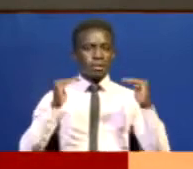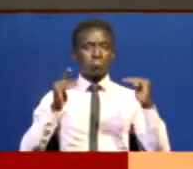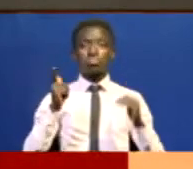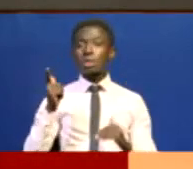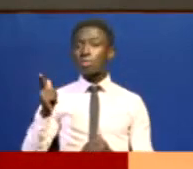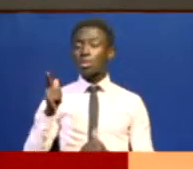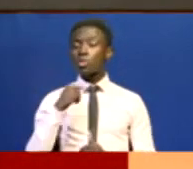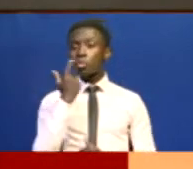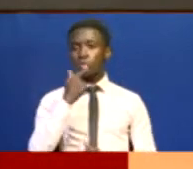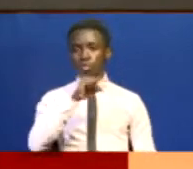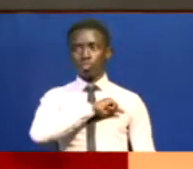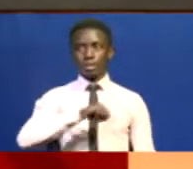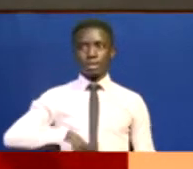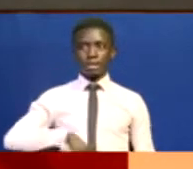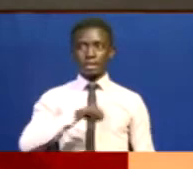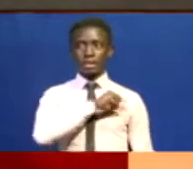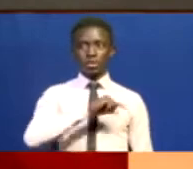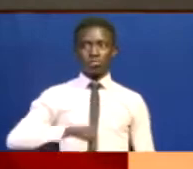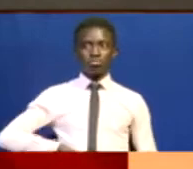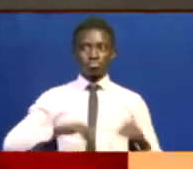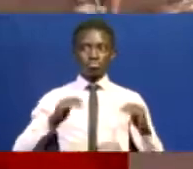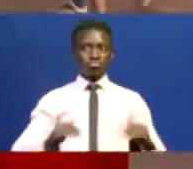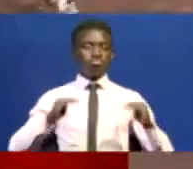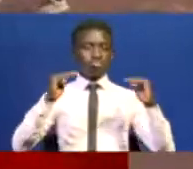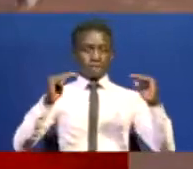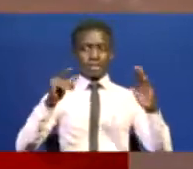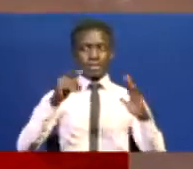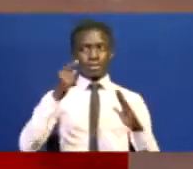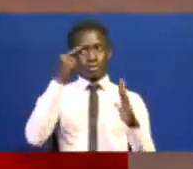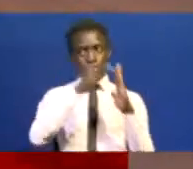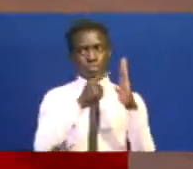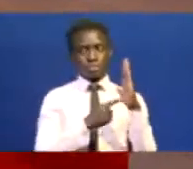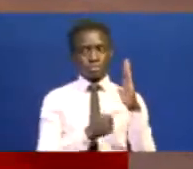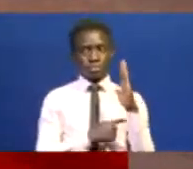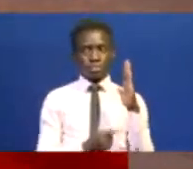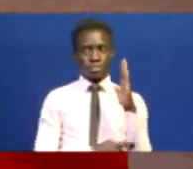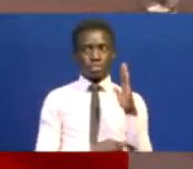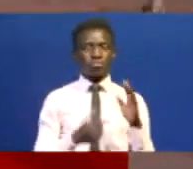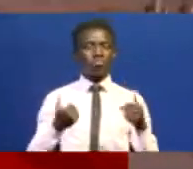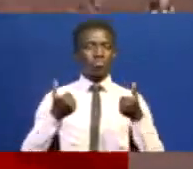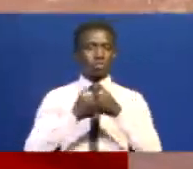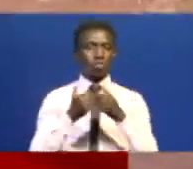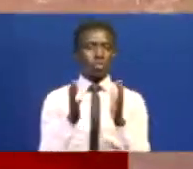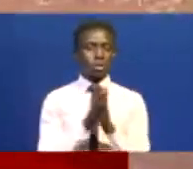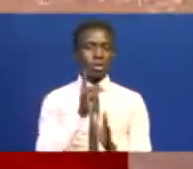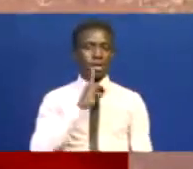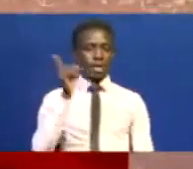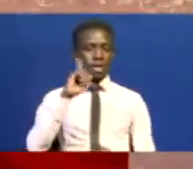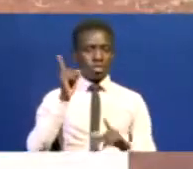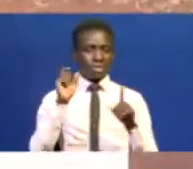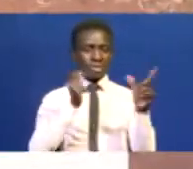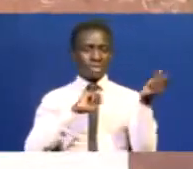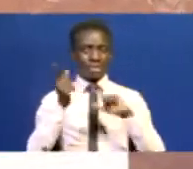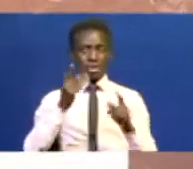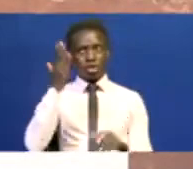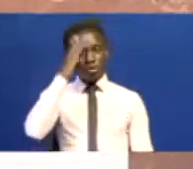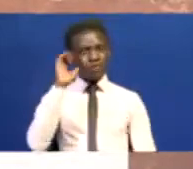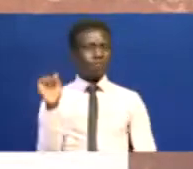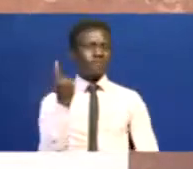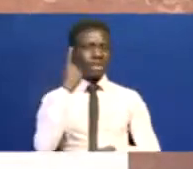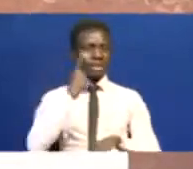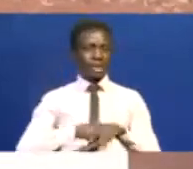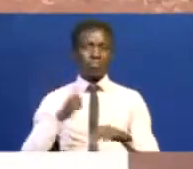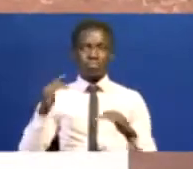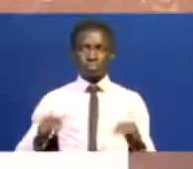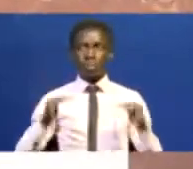were promoted after an outstanding season in the lower division and will begin their season against Nairobi Starlets. Despite being promoted for the first time and facing a mountain